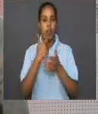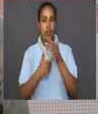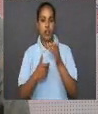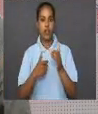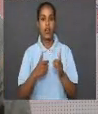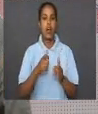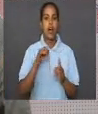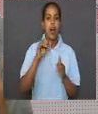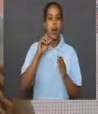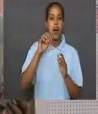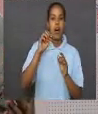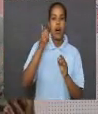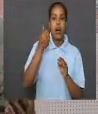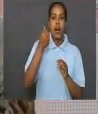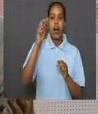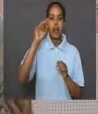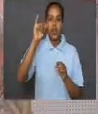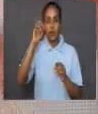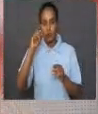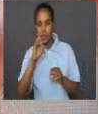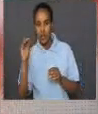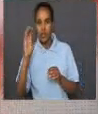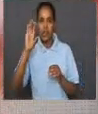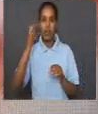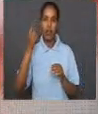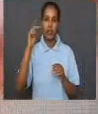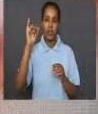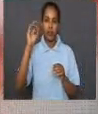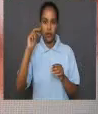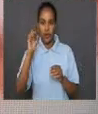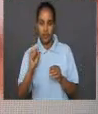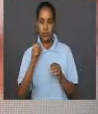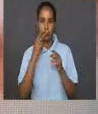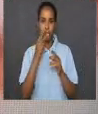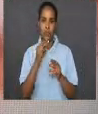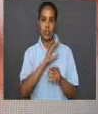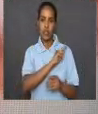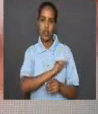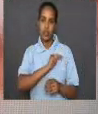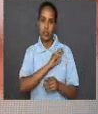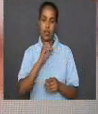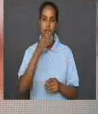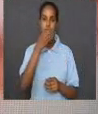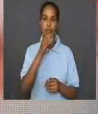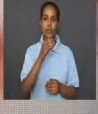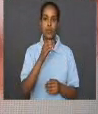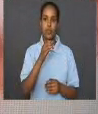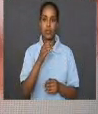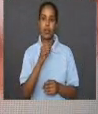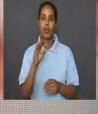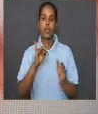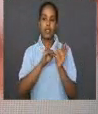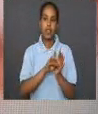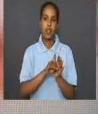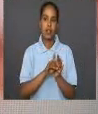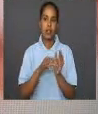of anions and cations. This will show you the nature of the solution of the